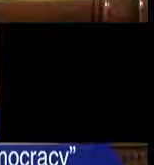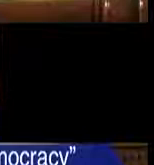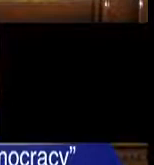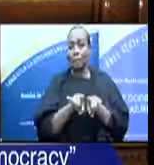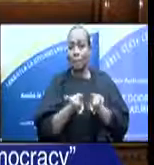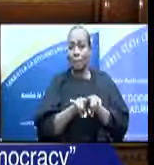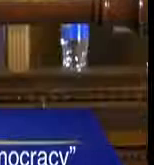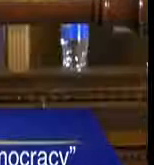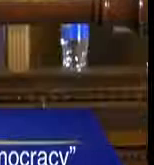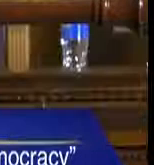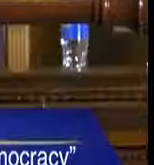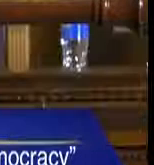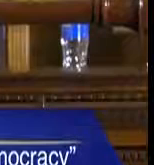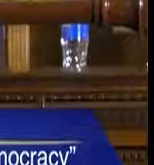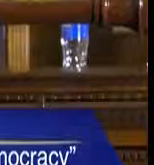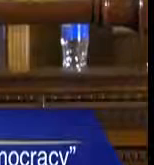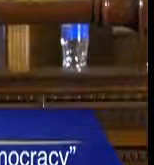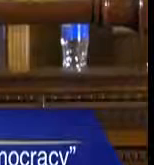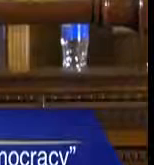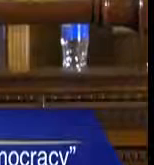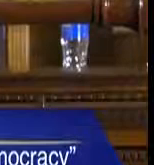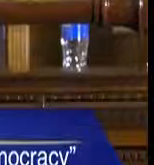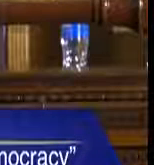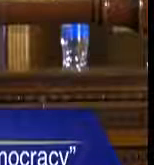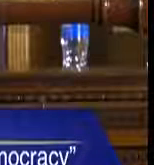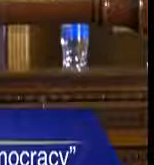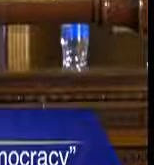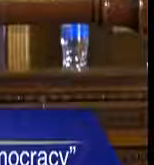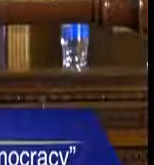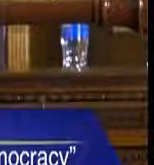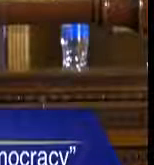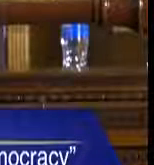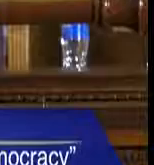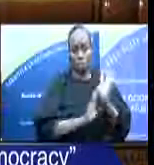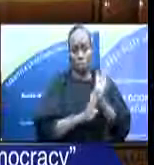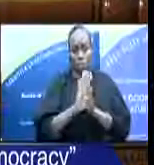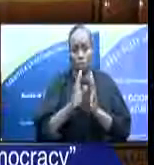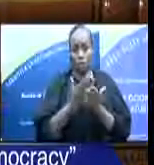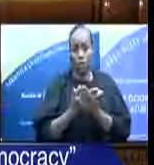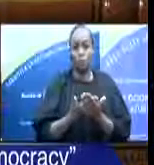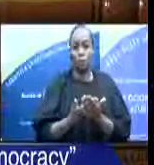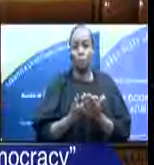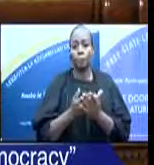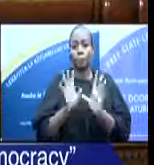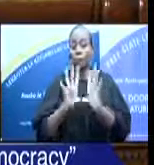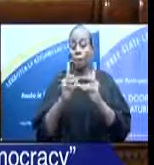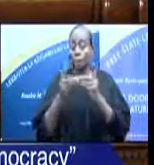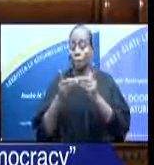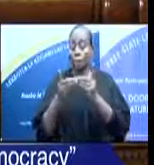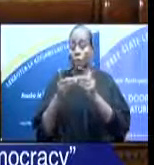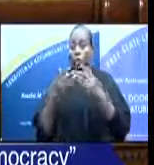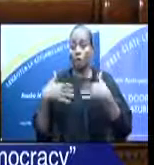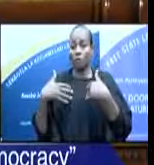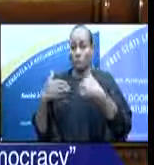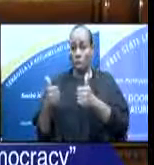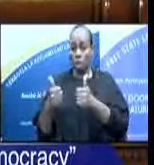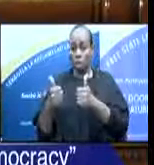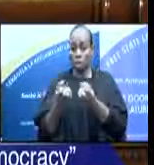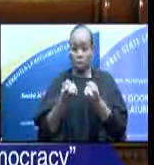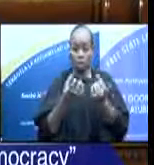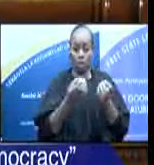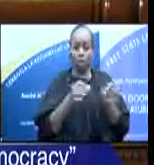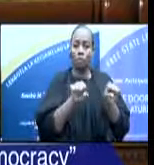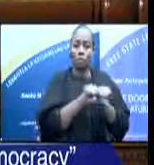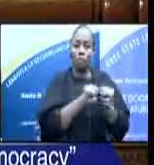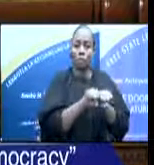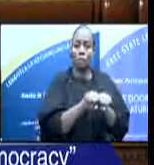training departmental staff improving their skills. The Department of Health offered bursaries to its